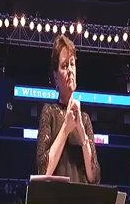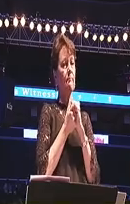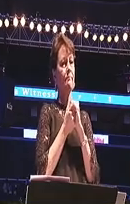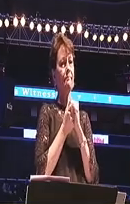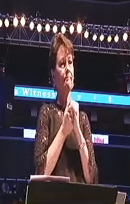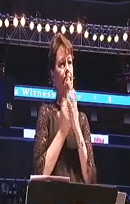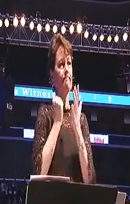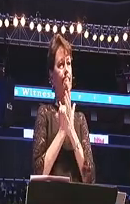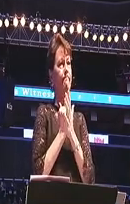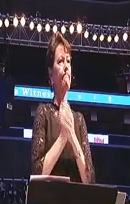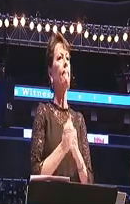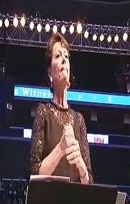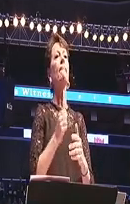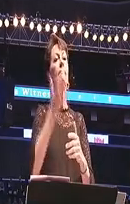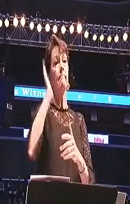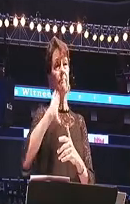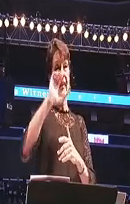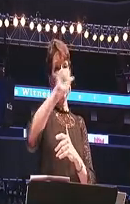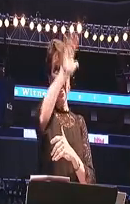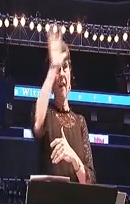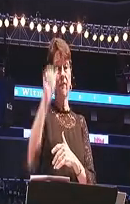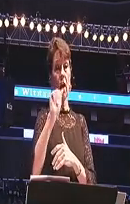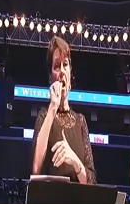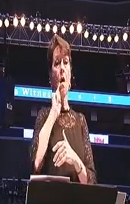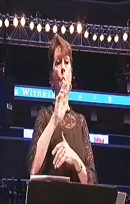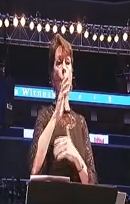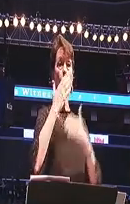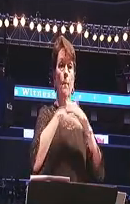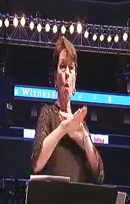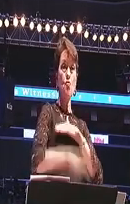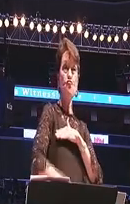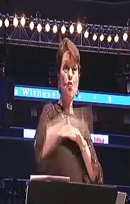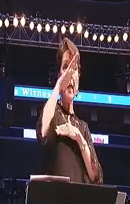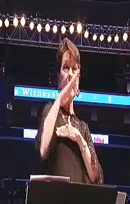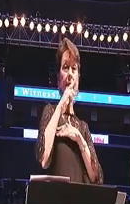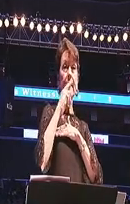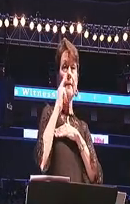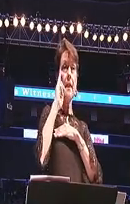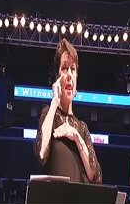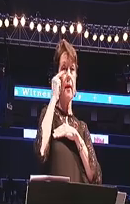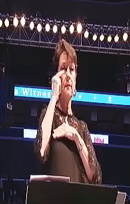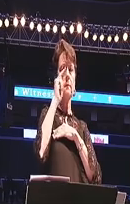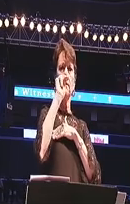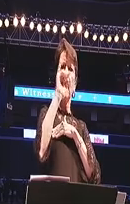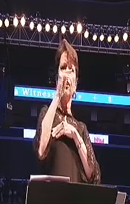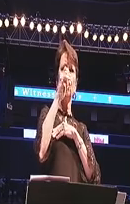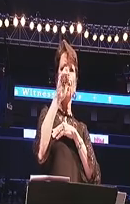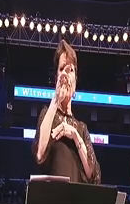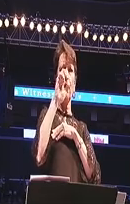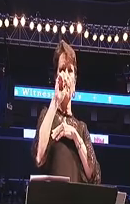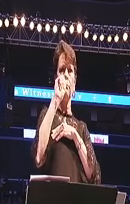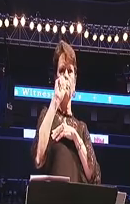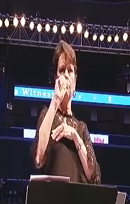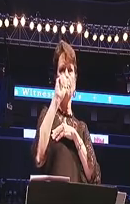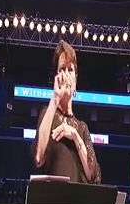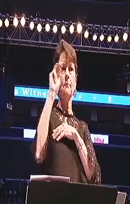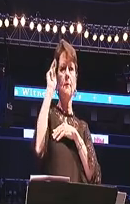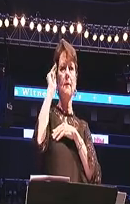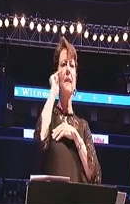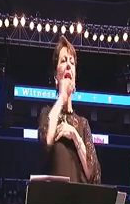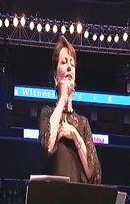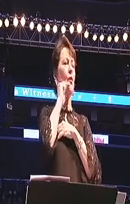I grew up in Africa. I was actually born and raised in Nigeria. Any Nigerians here today?